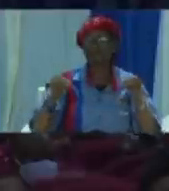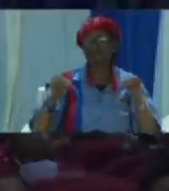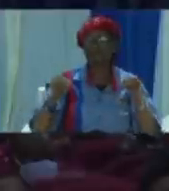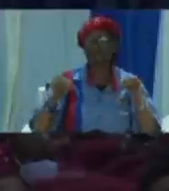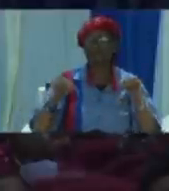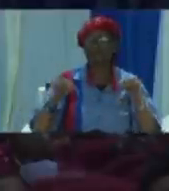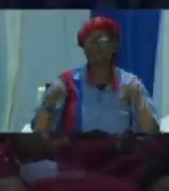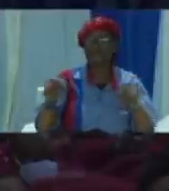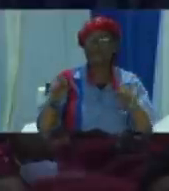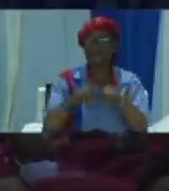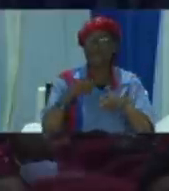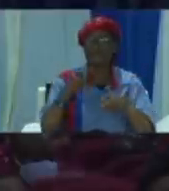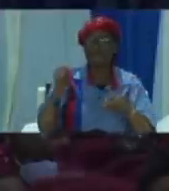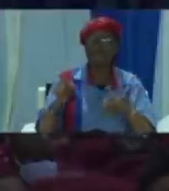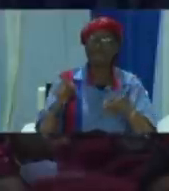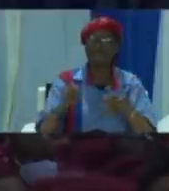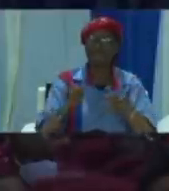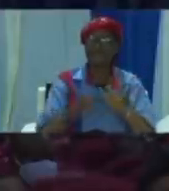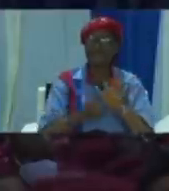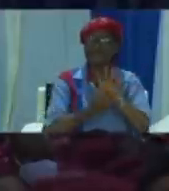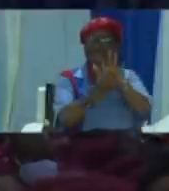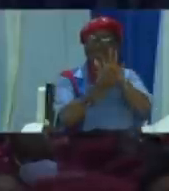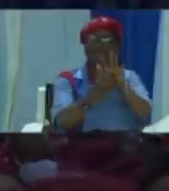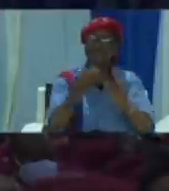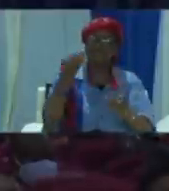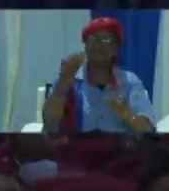Like the example of Job